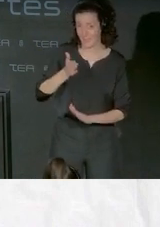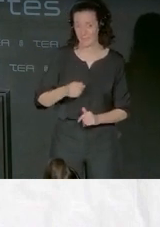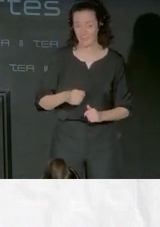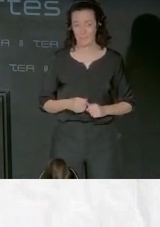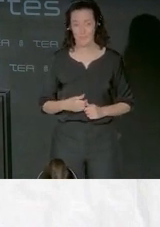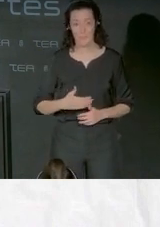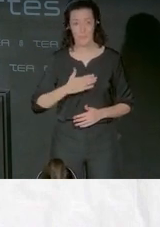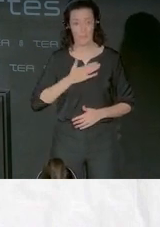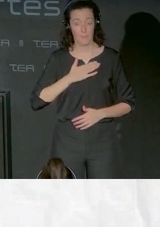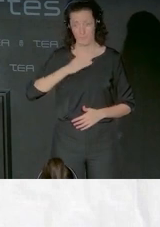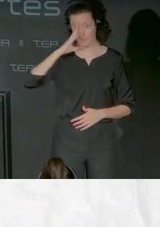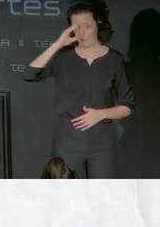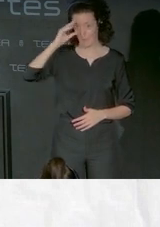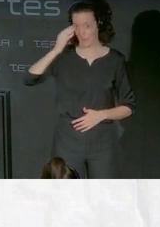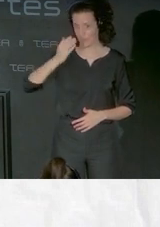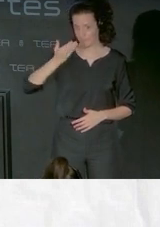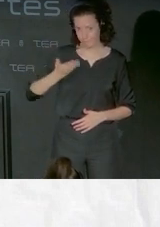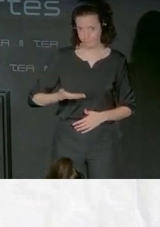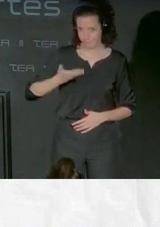to maintain their independence.